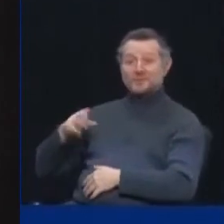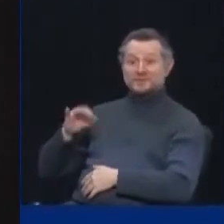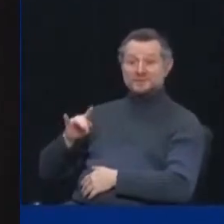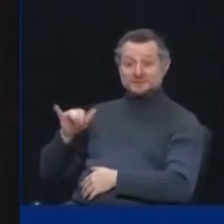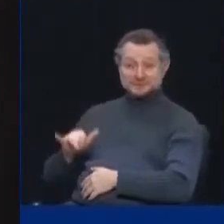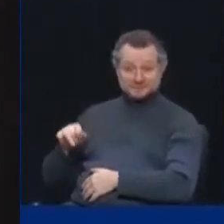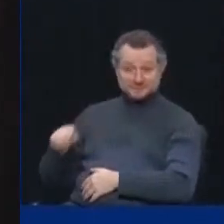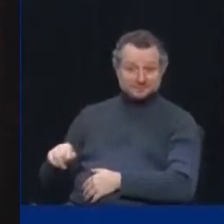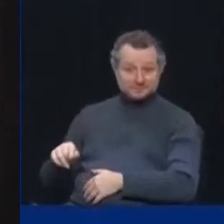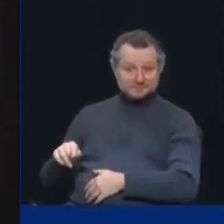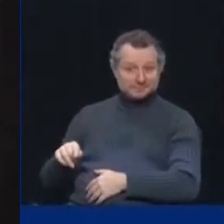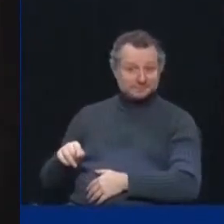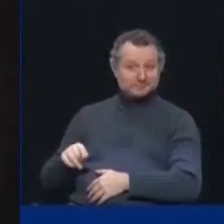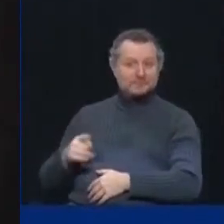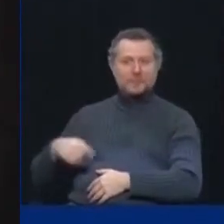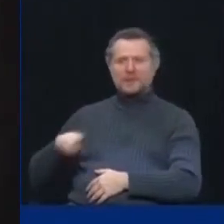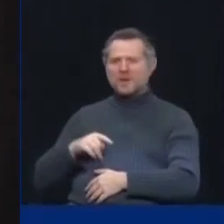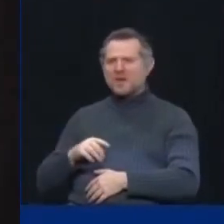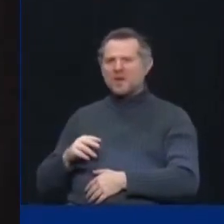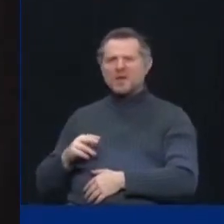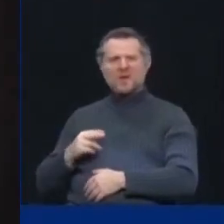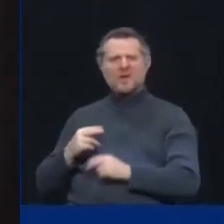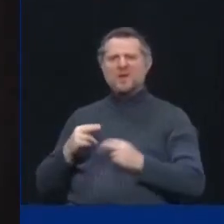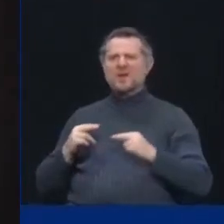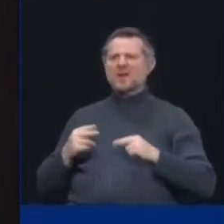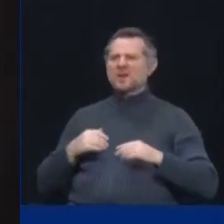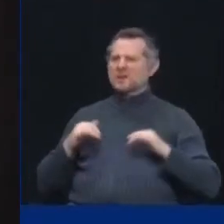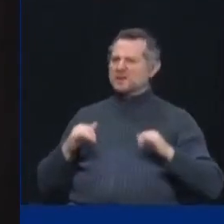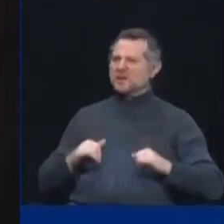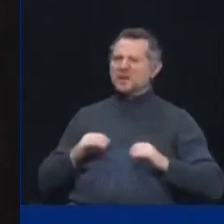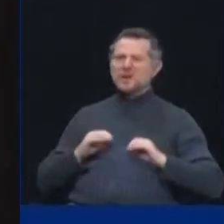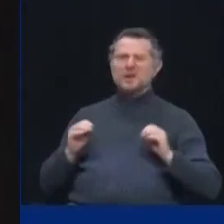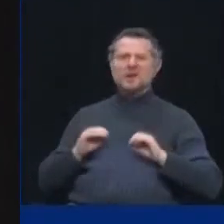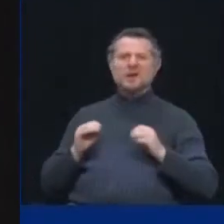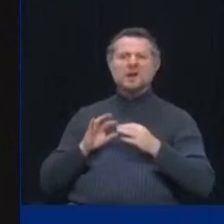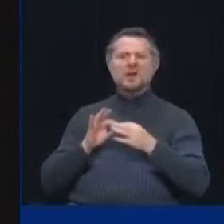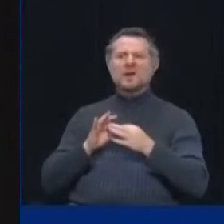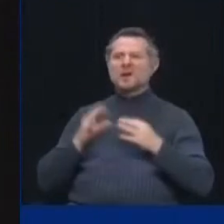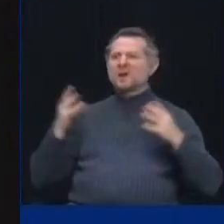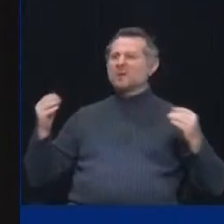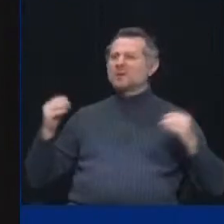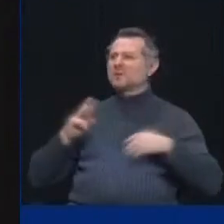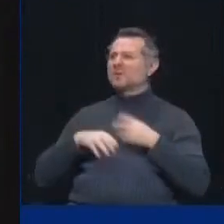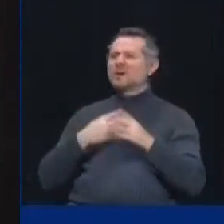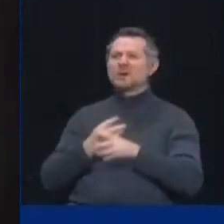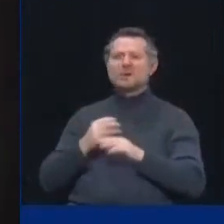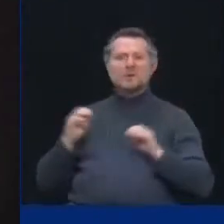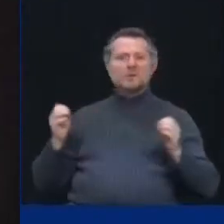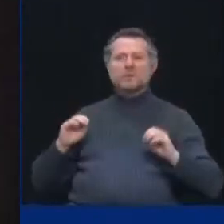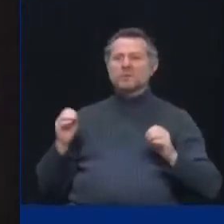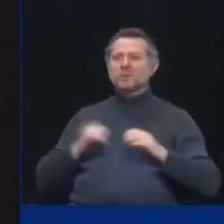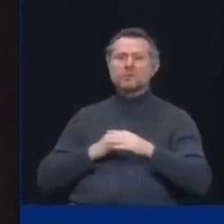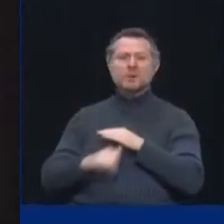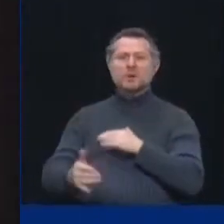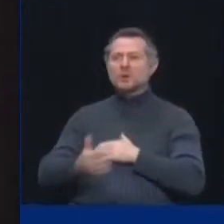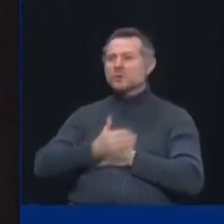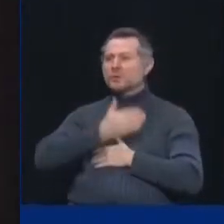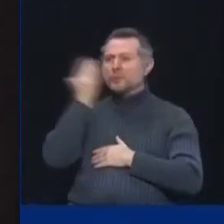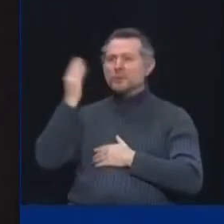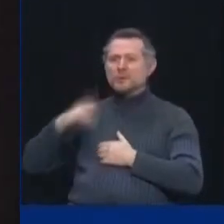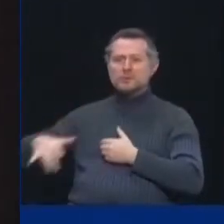there was no connection to the outside world. There was no connection to subways. So they were